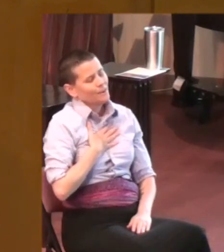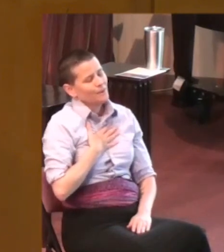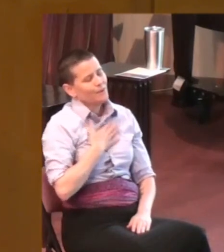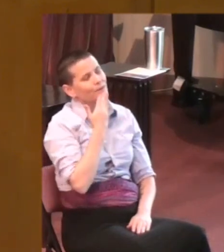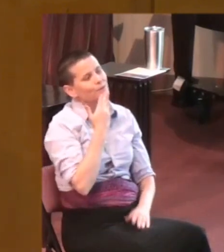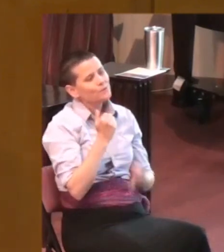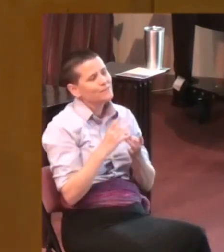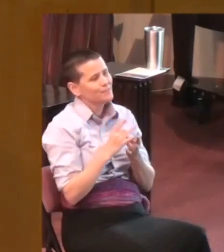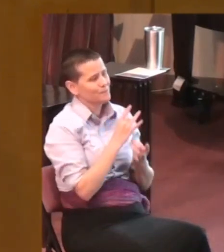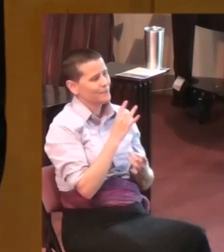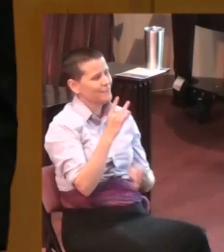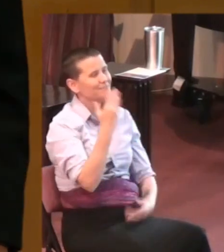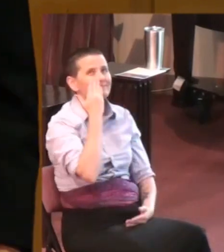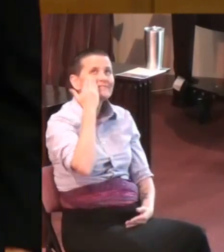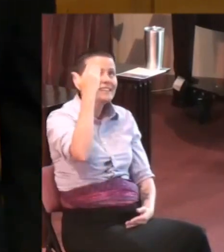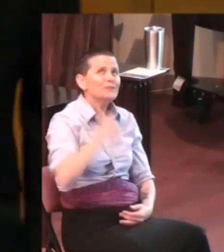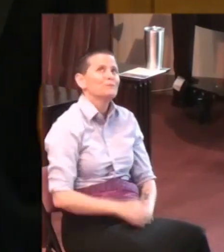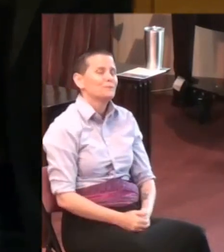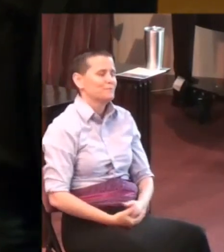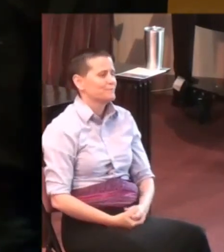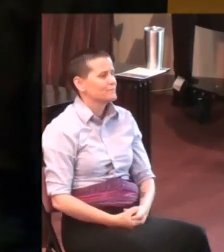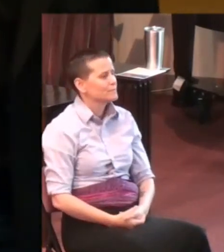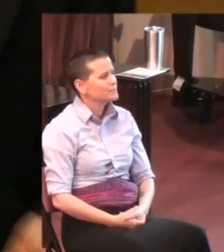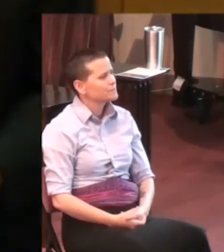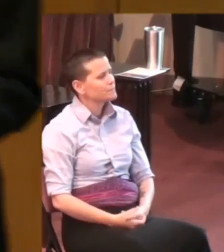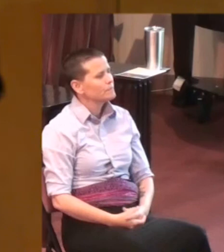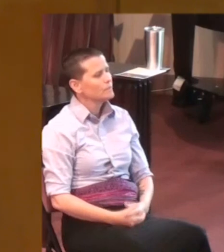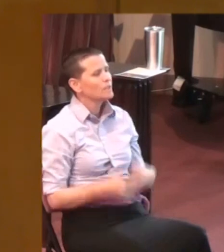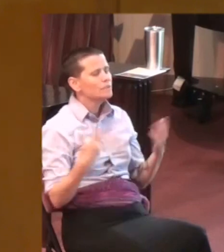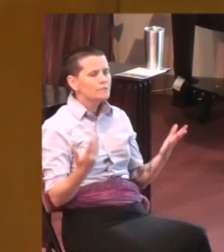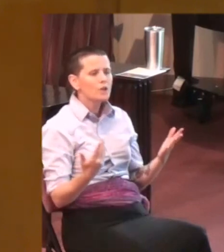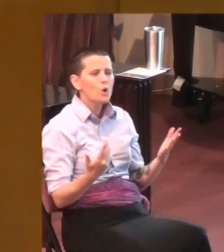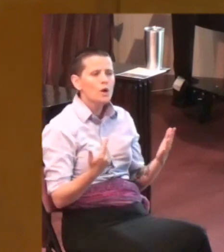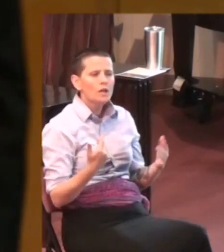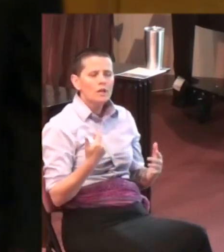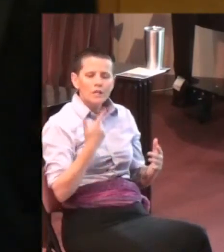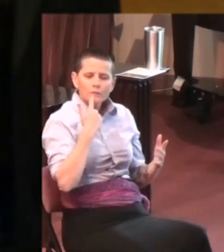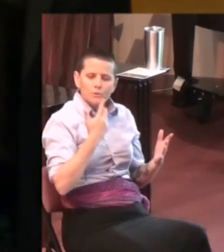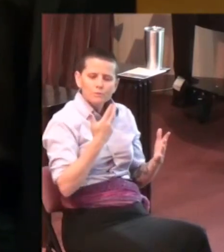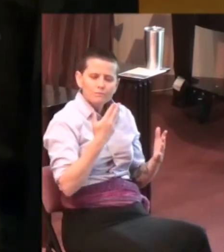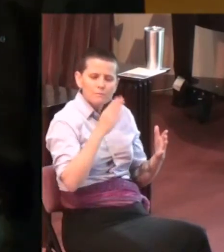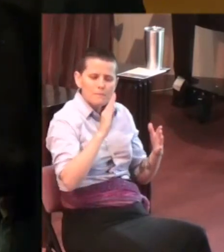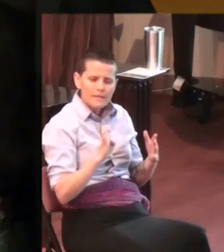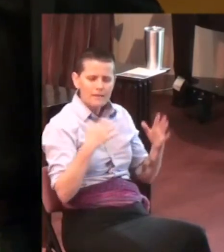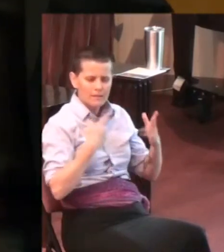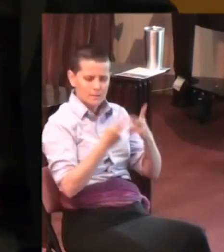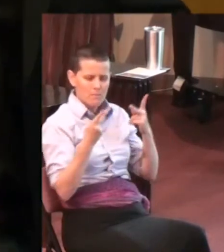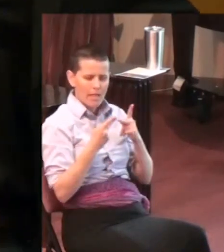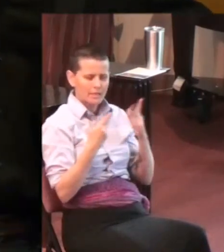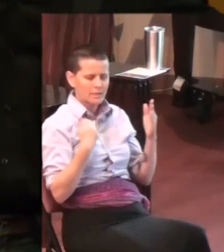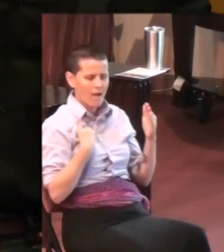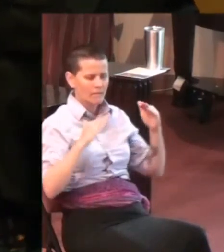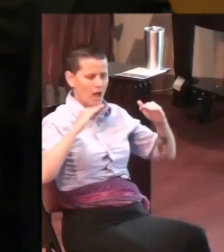Thanks. So to be equanimous, to be in a place of equanimity, no matter what's going on,